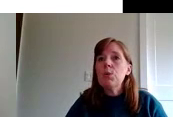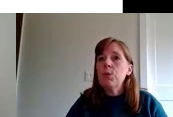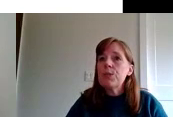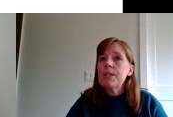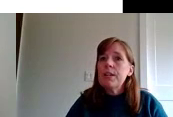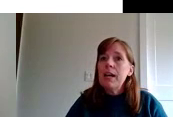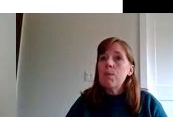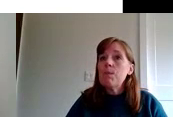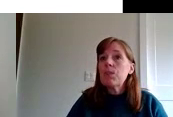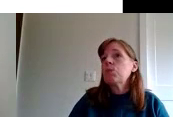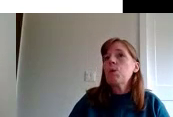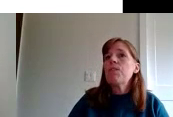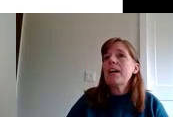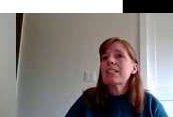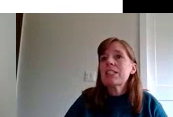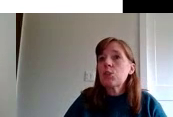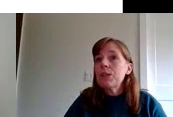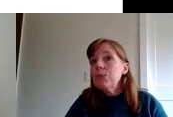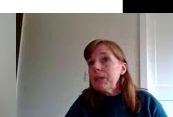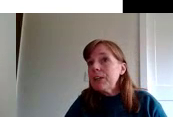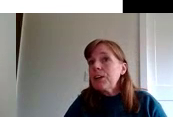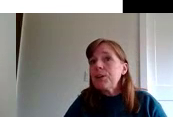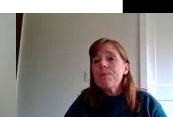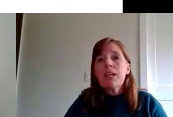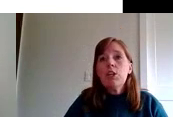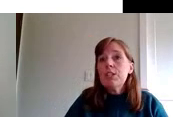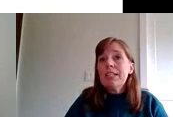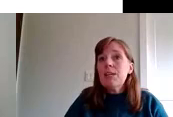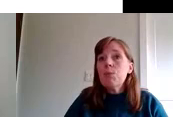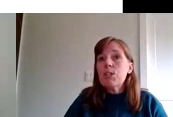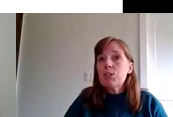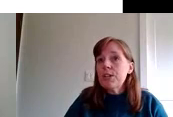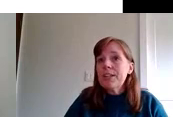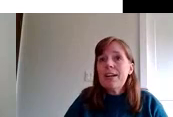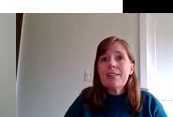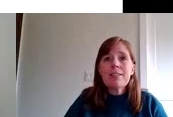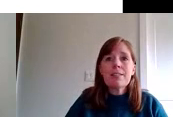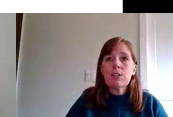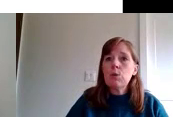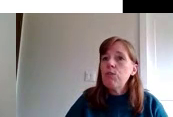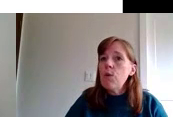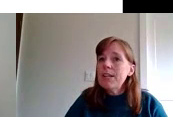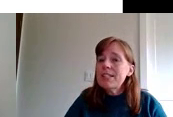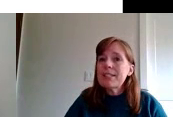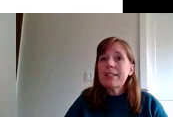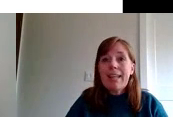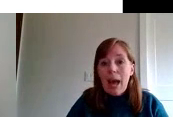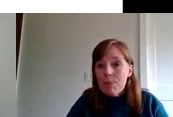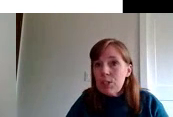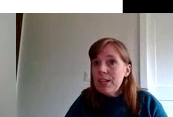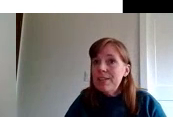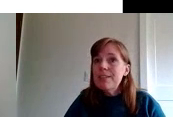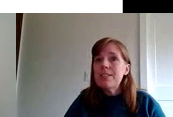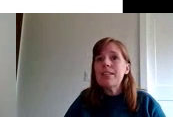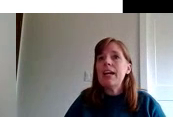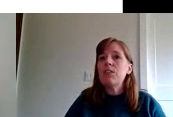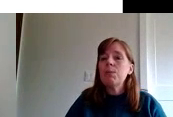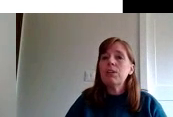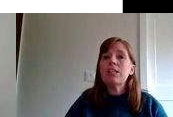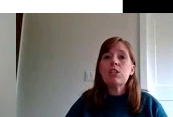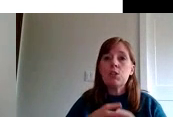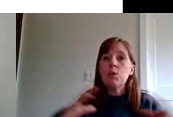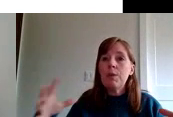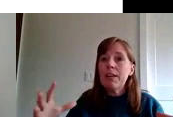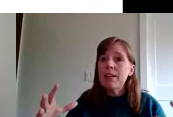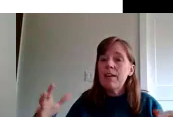of built-in tools, the Chromebox, the screen reader, using keyboard shortcuts, Google Voice, captions,